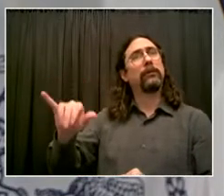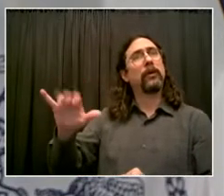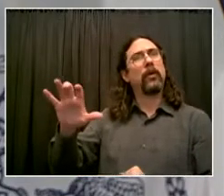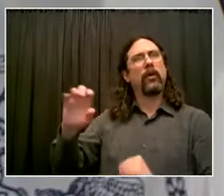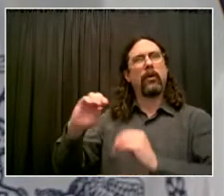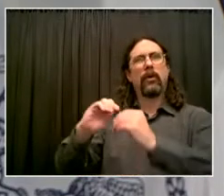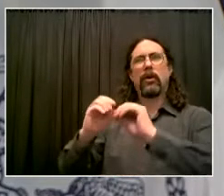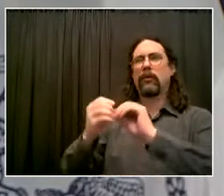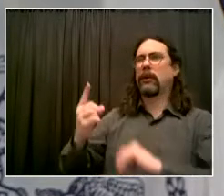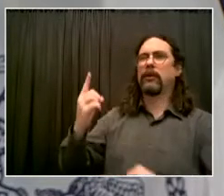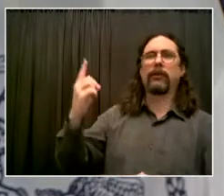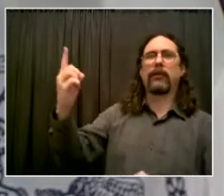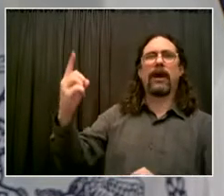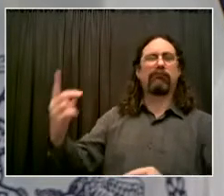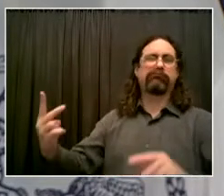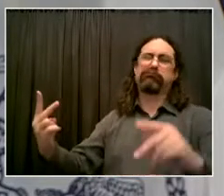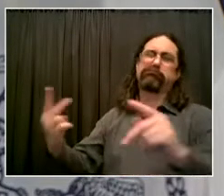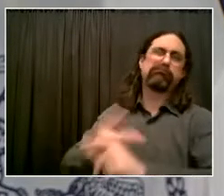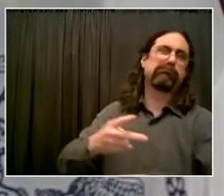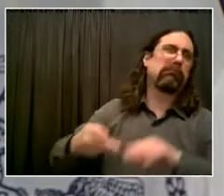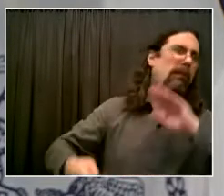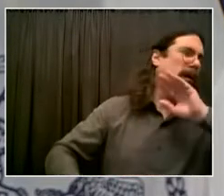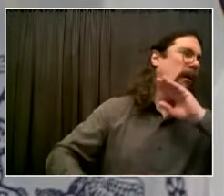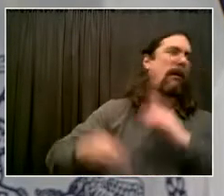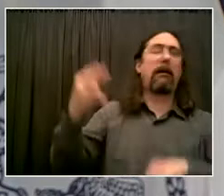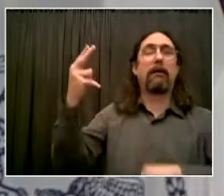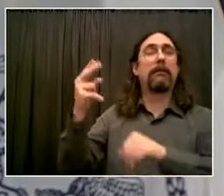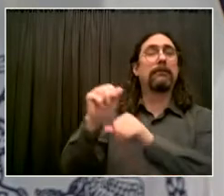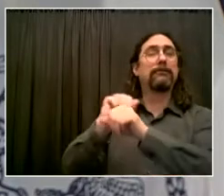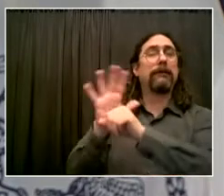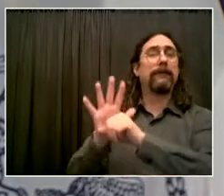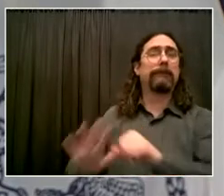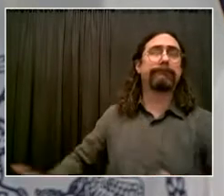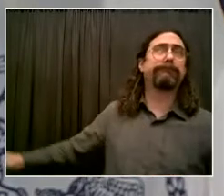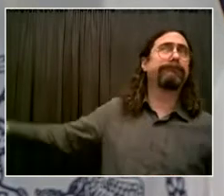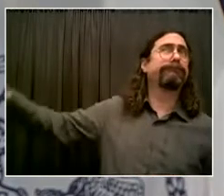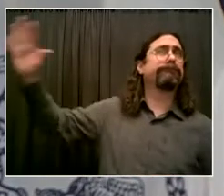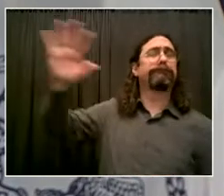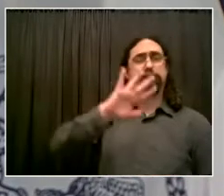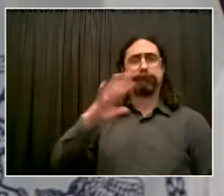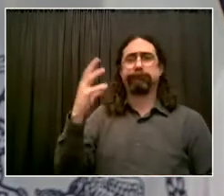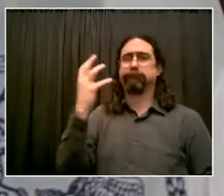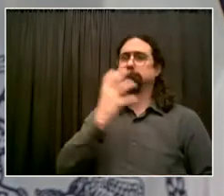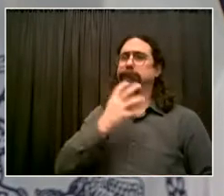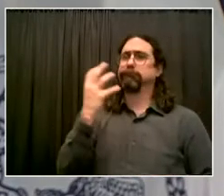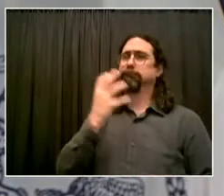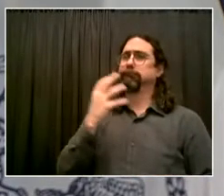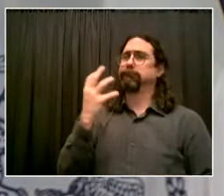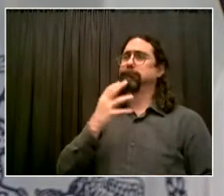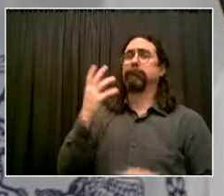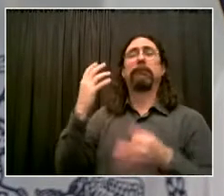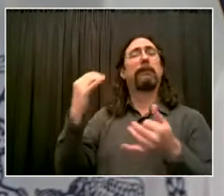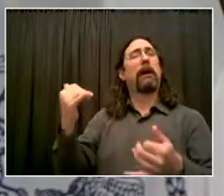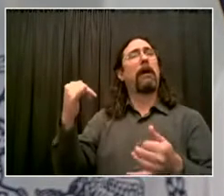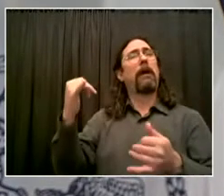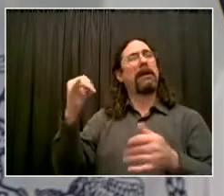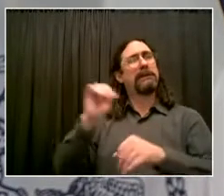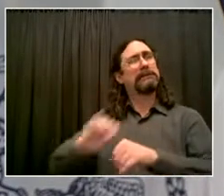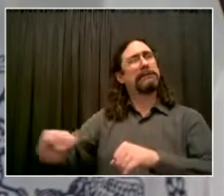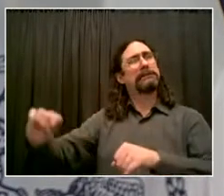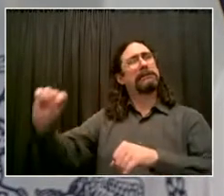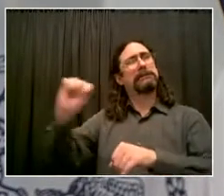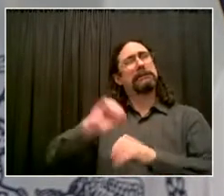infection rates in the country, and now again, we're falling back to being one of the worst. And while we're asking